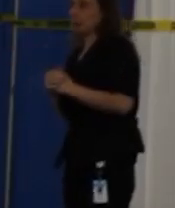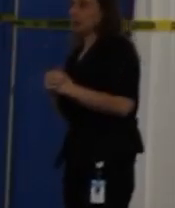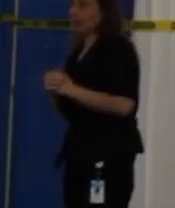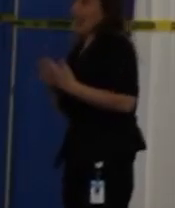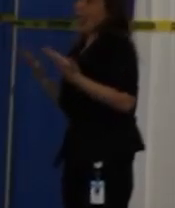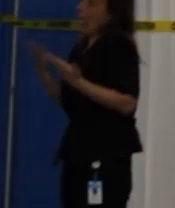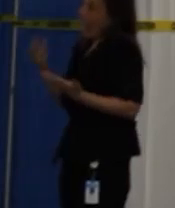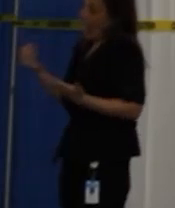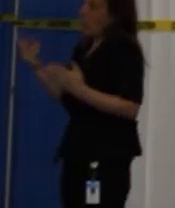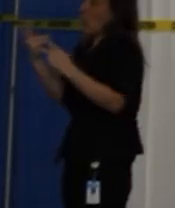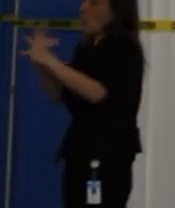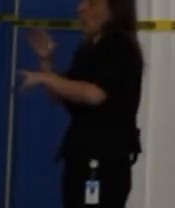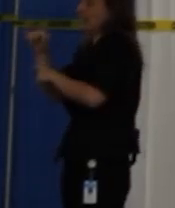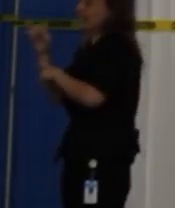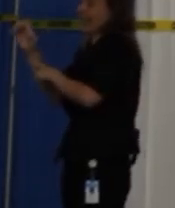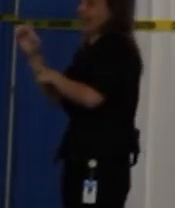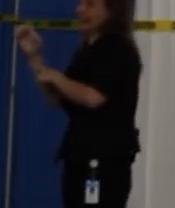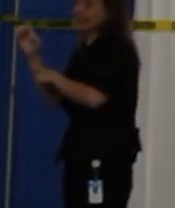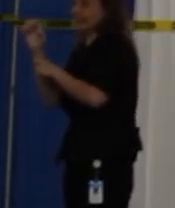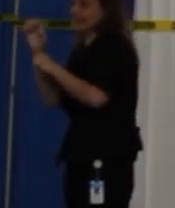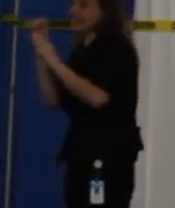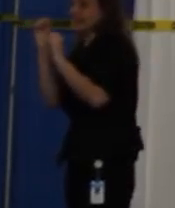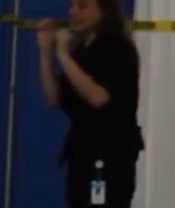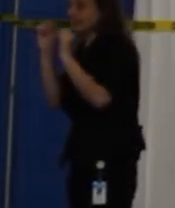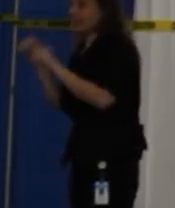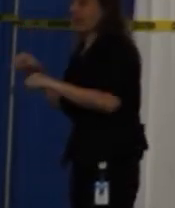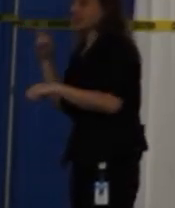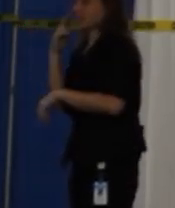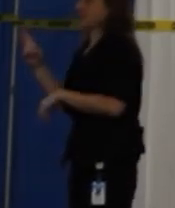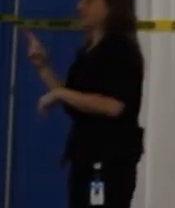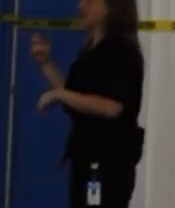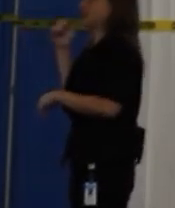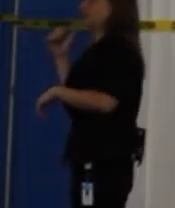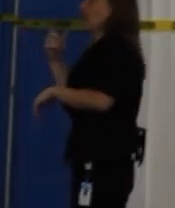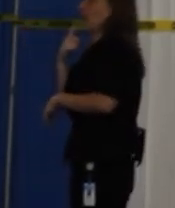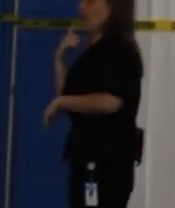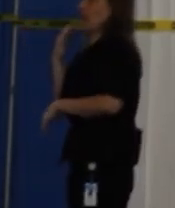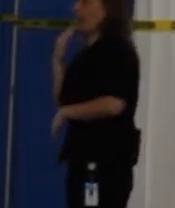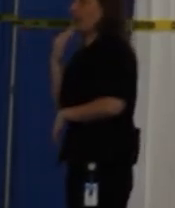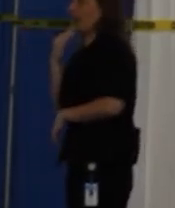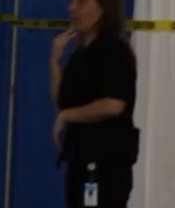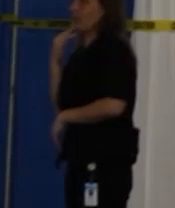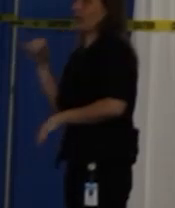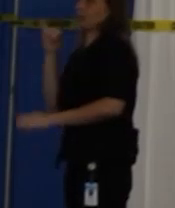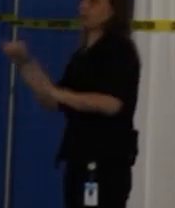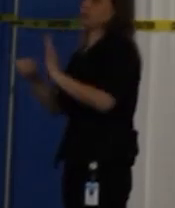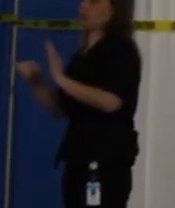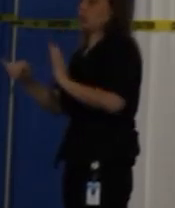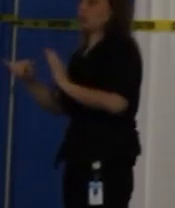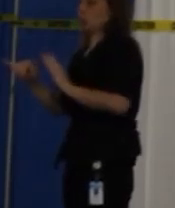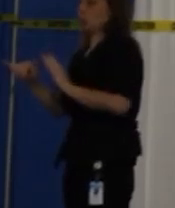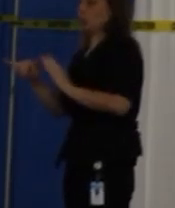worst-case scenario, what we call a 10% exceedance, that's the big red color that you see on there, that's saying, okay, what